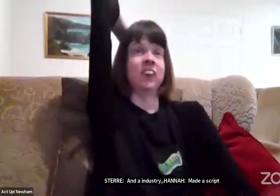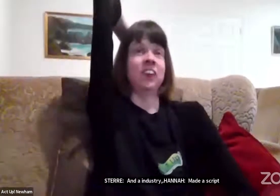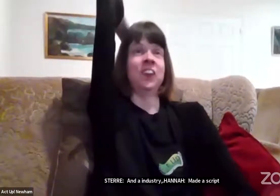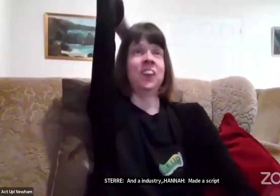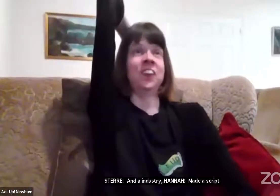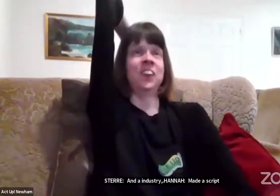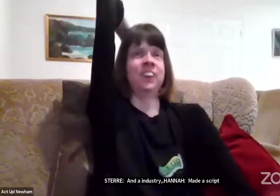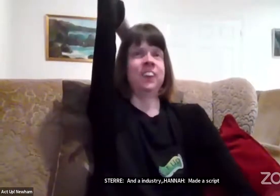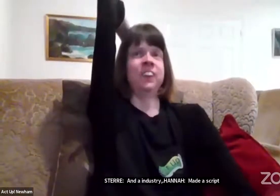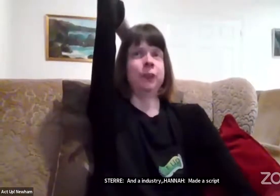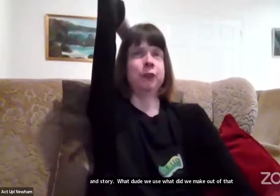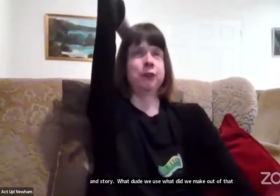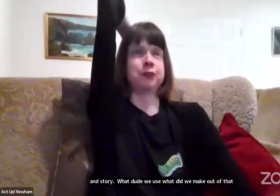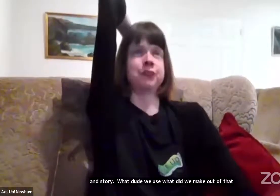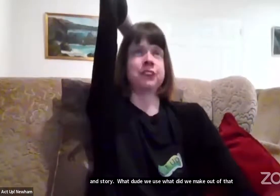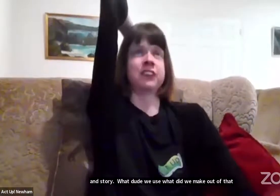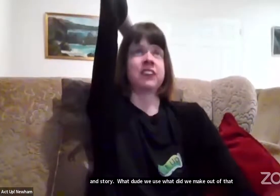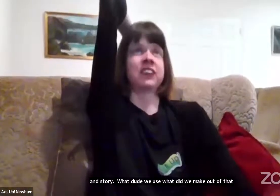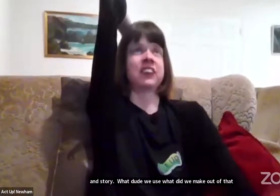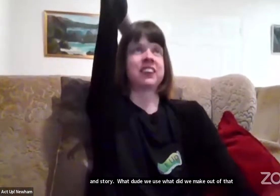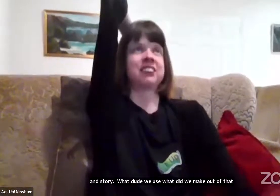Made a film. Great.